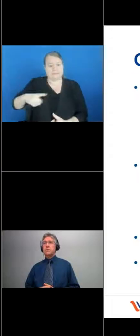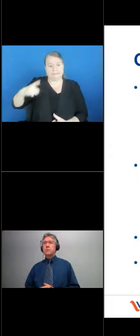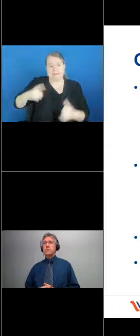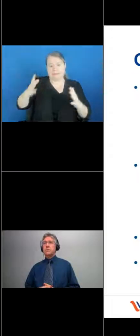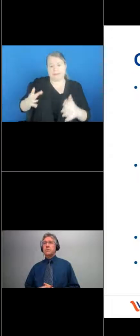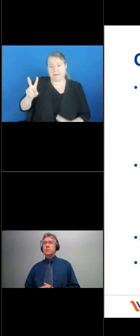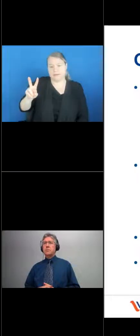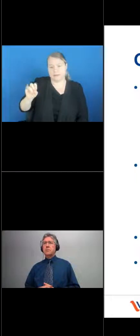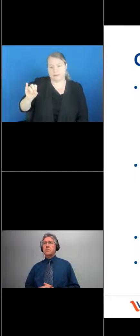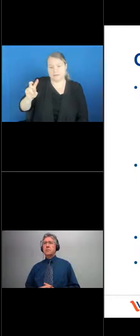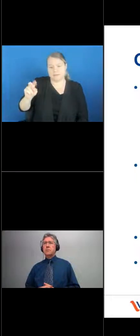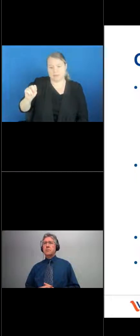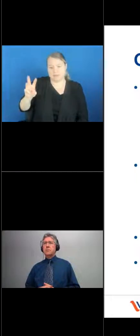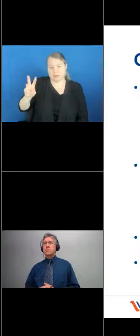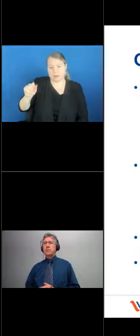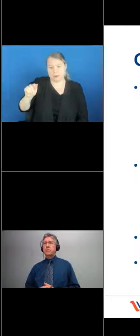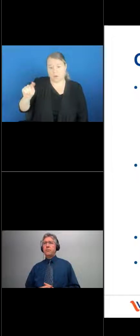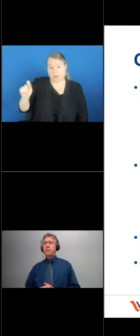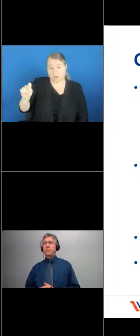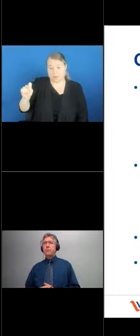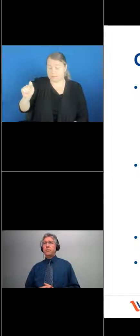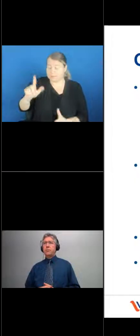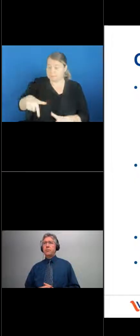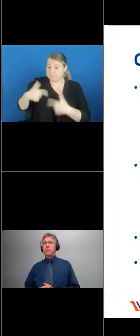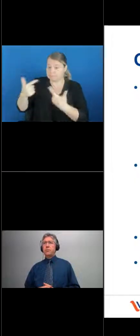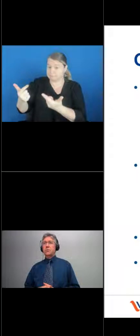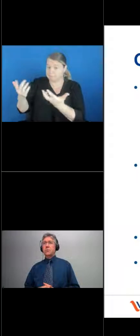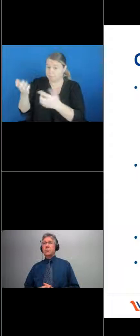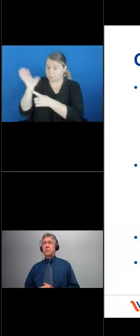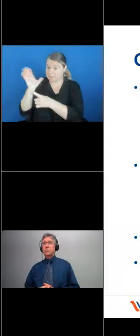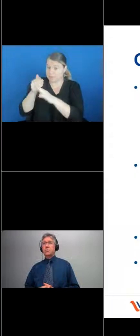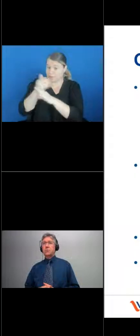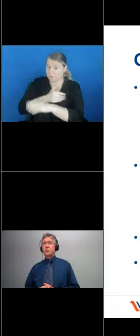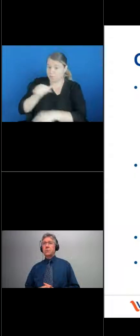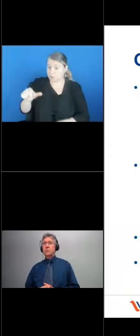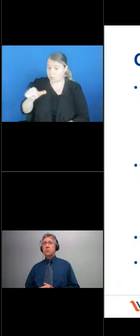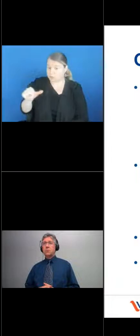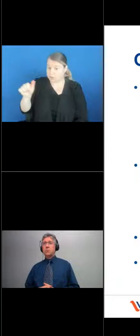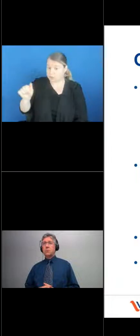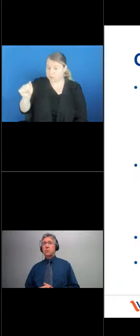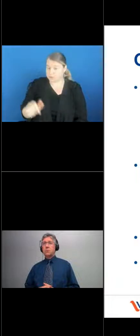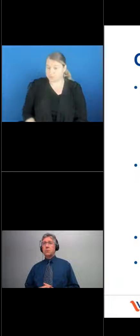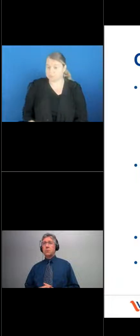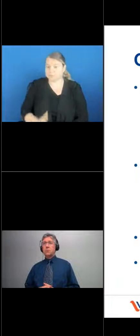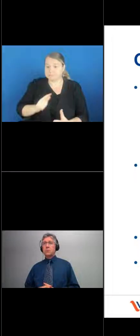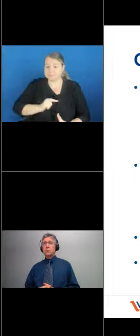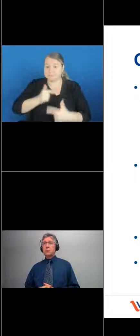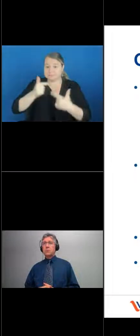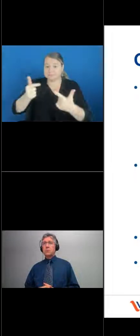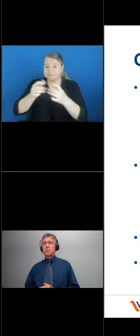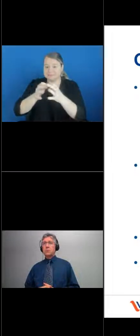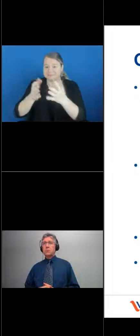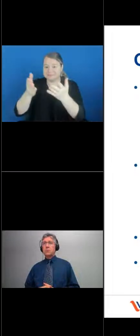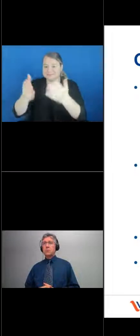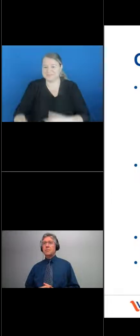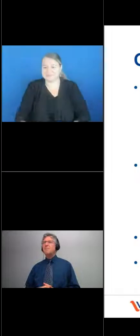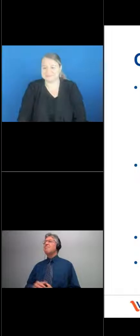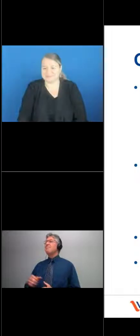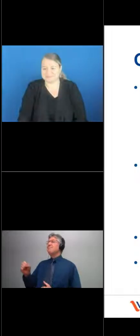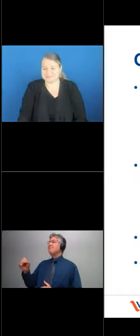Watts. Delegate Watts, would you like to say anything before we start our Q&A session? No, just ever so briefly, I